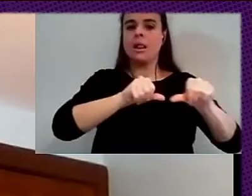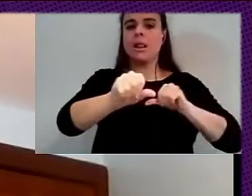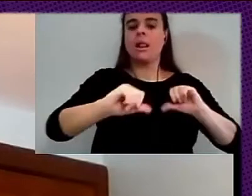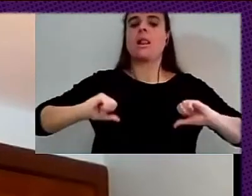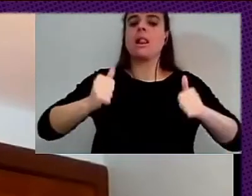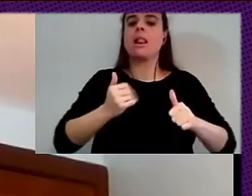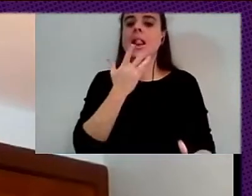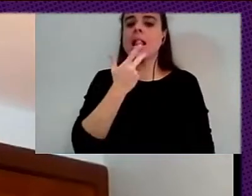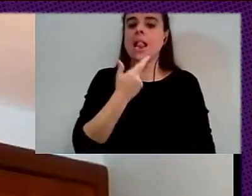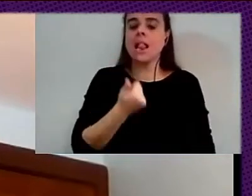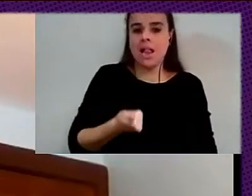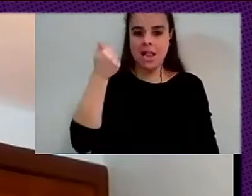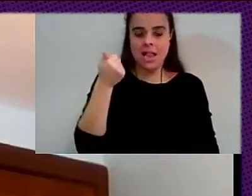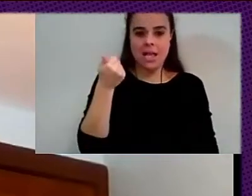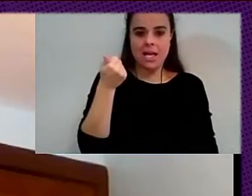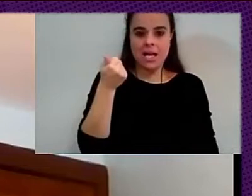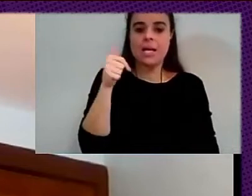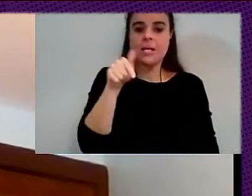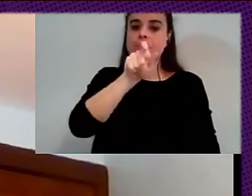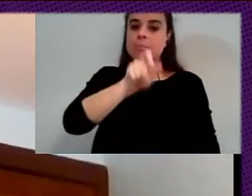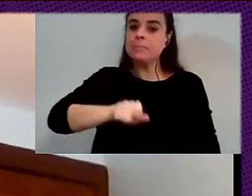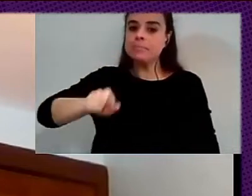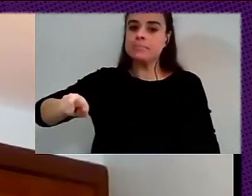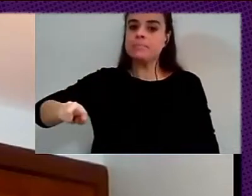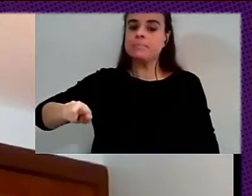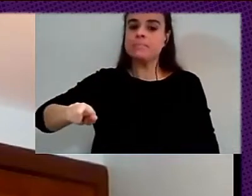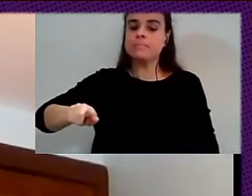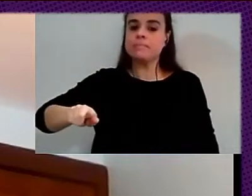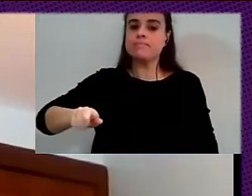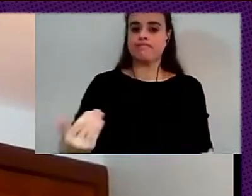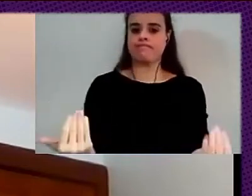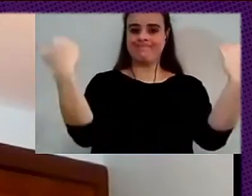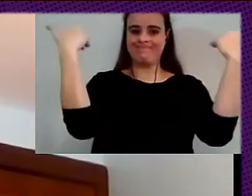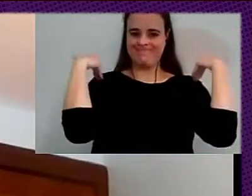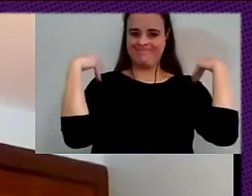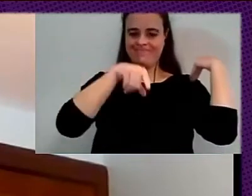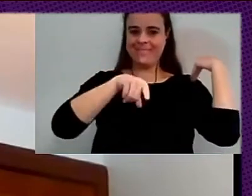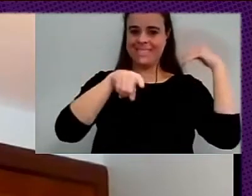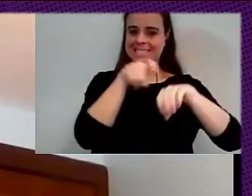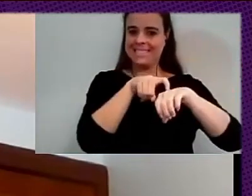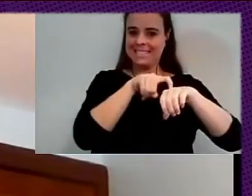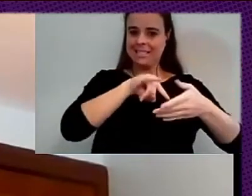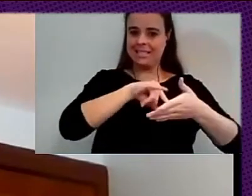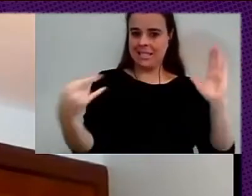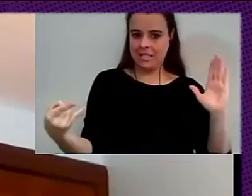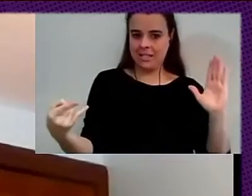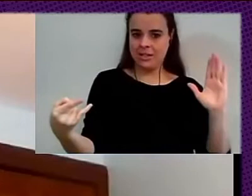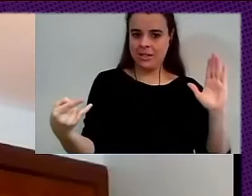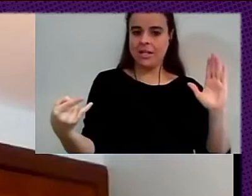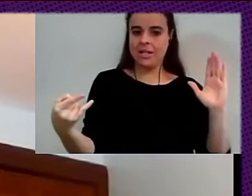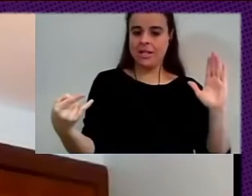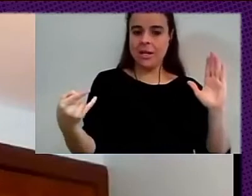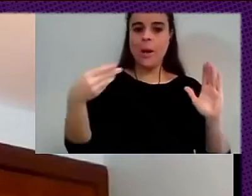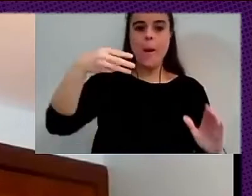ones behind this, right? And at that point, it was Microsoft is actually dominant before Google. And that's in part